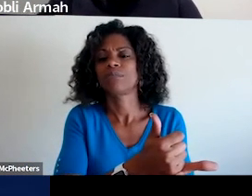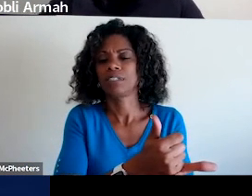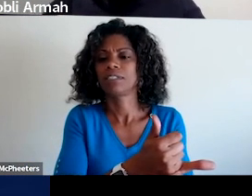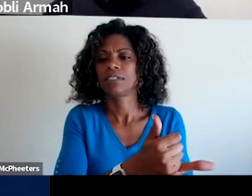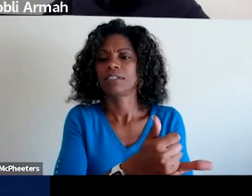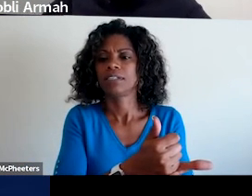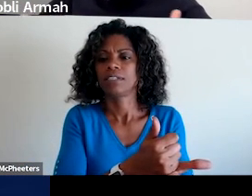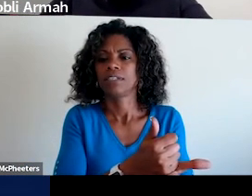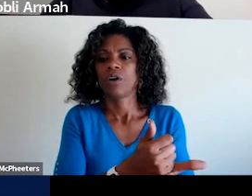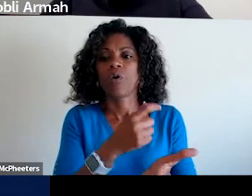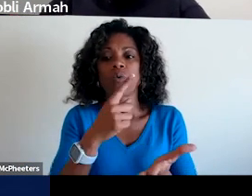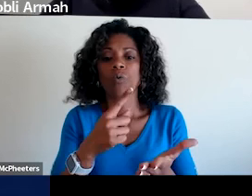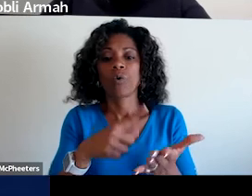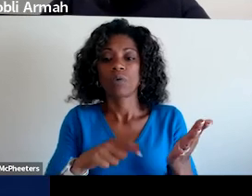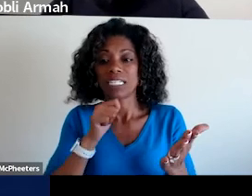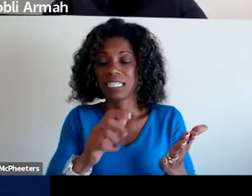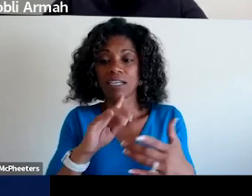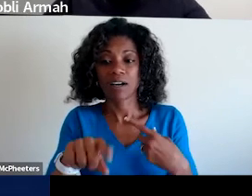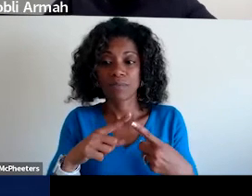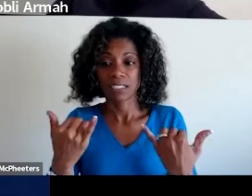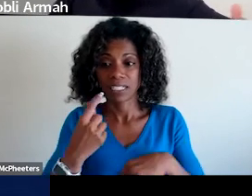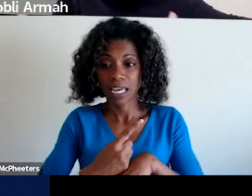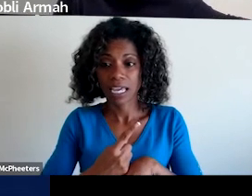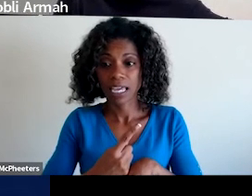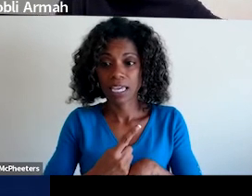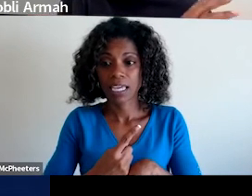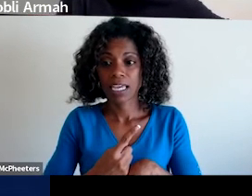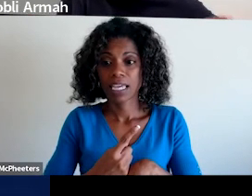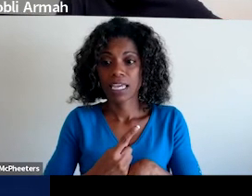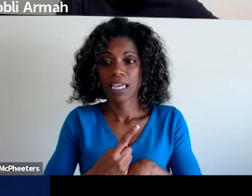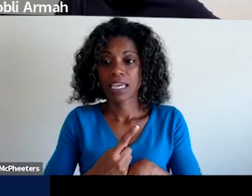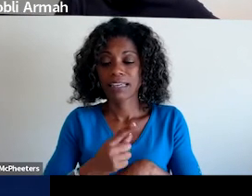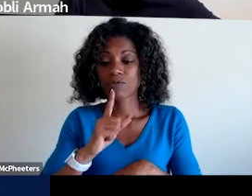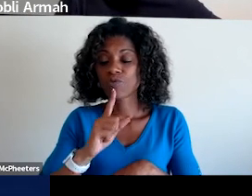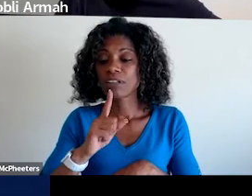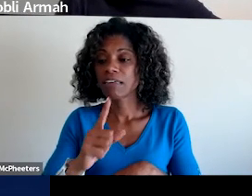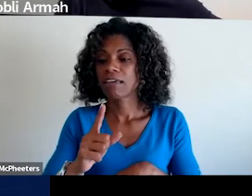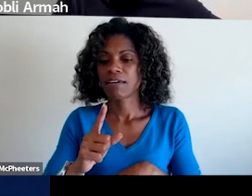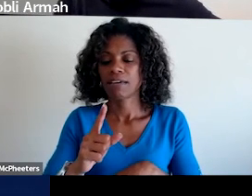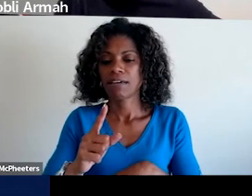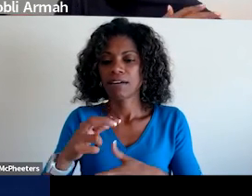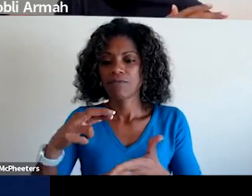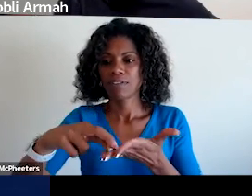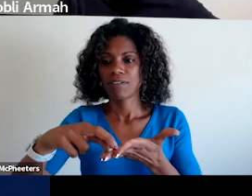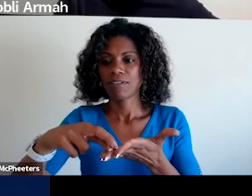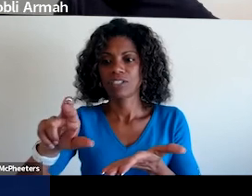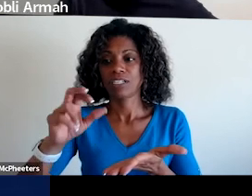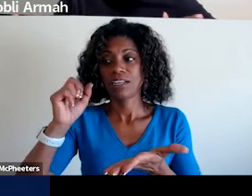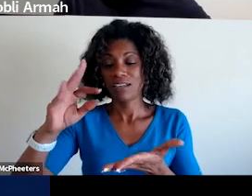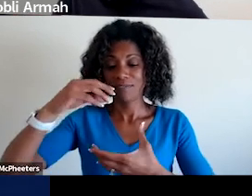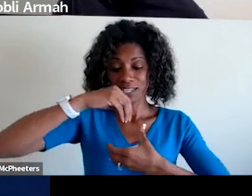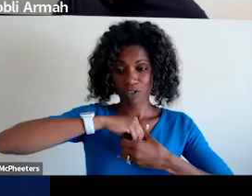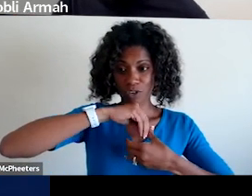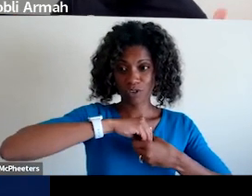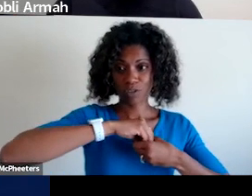about today is that all of this DEI or equity work is a reflection of internal dynamics, what is happening in the organization and